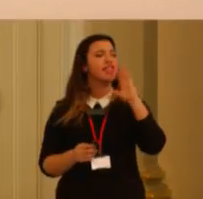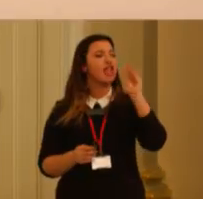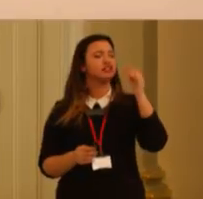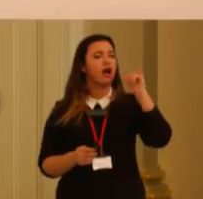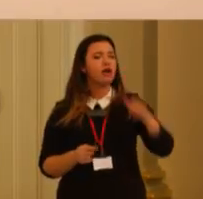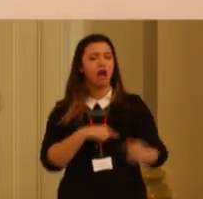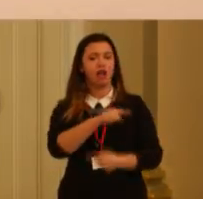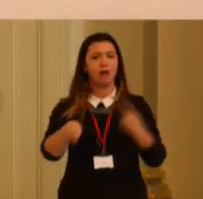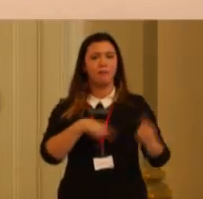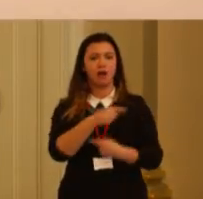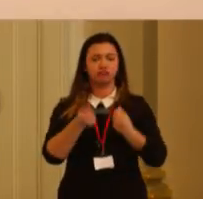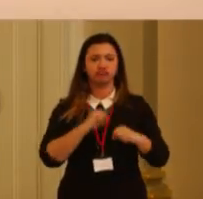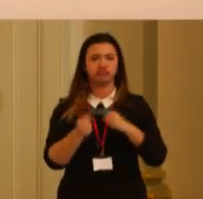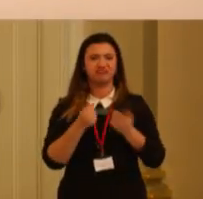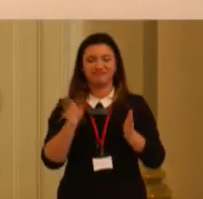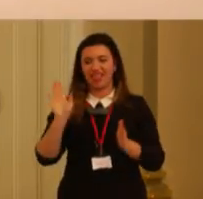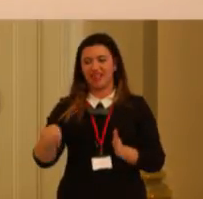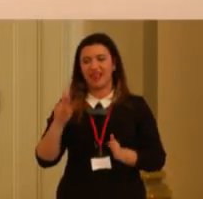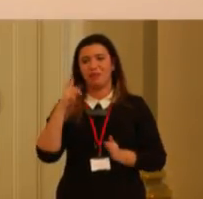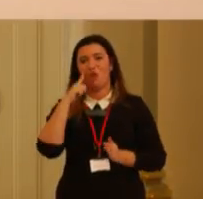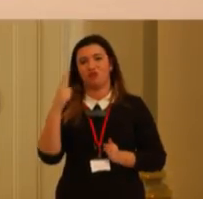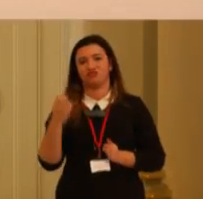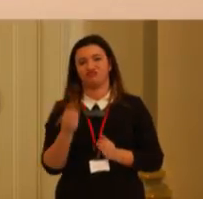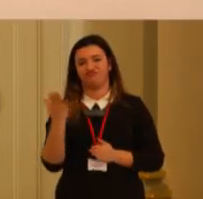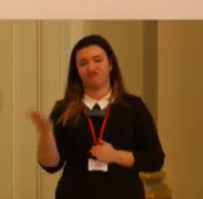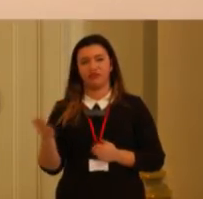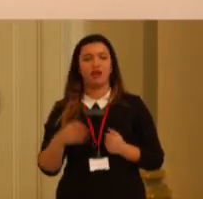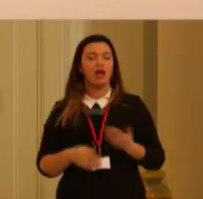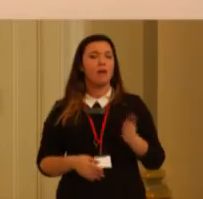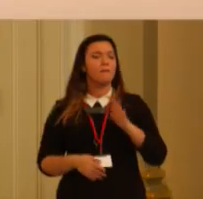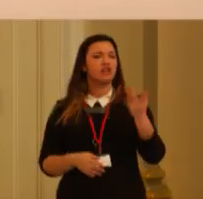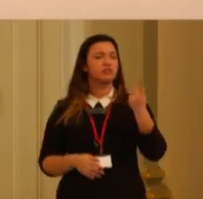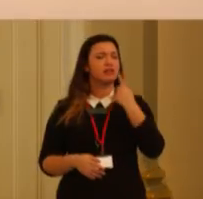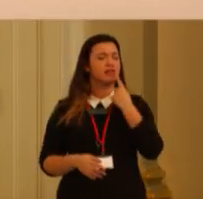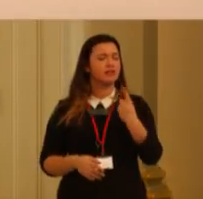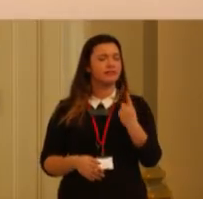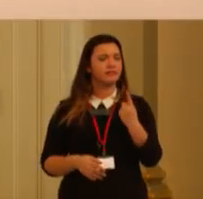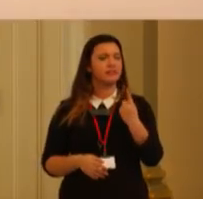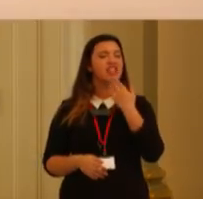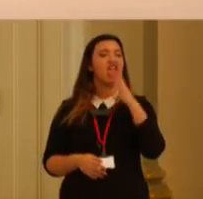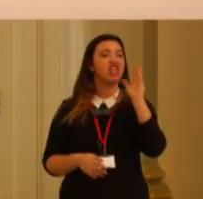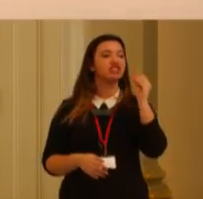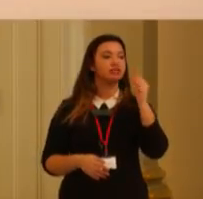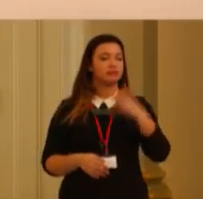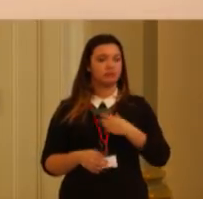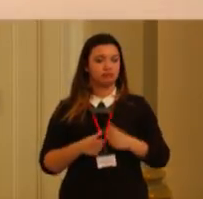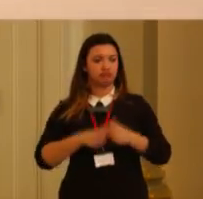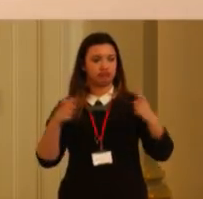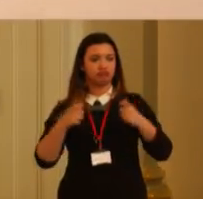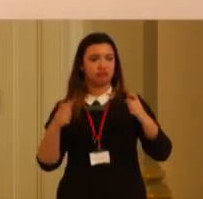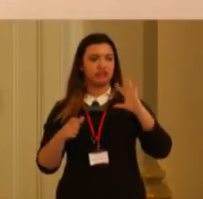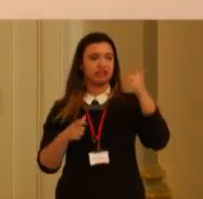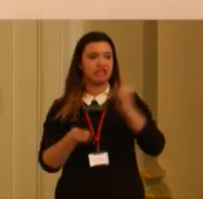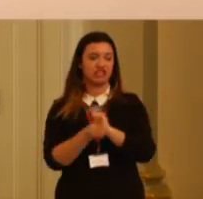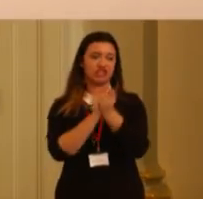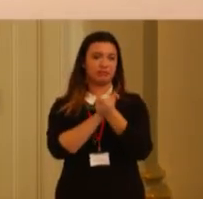40 kuruş, or, you know, that's a guy worth a penny. So that is, in a way, to humiliate the